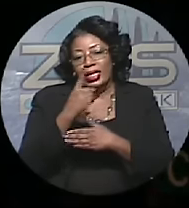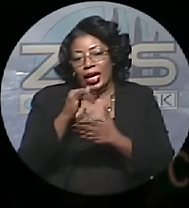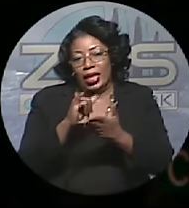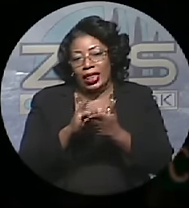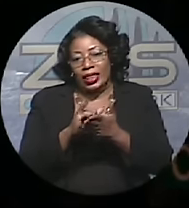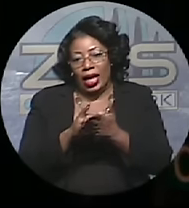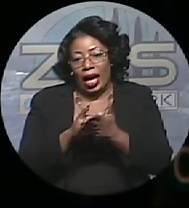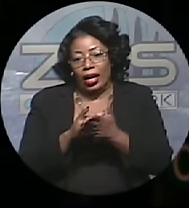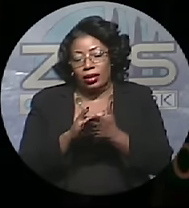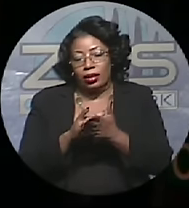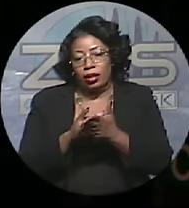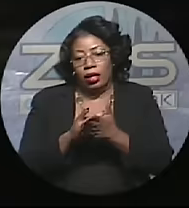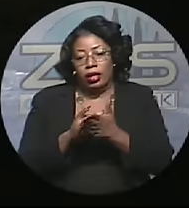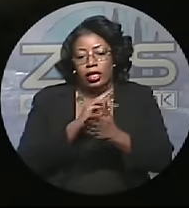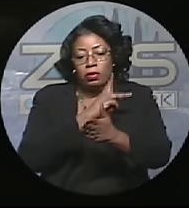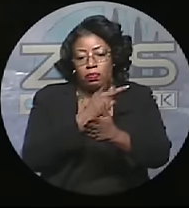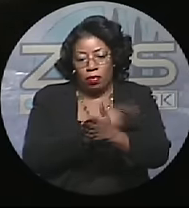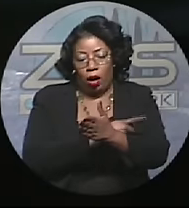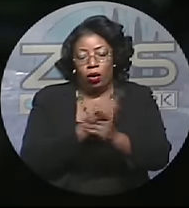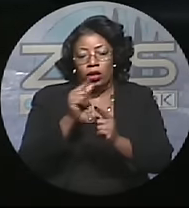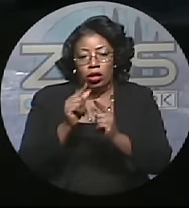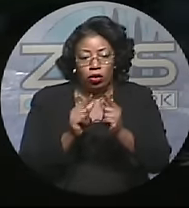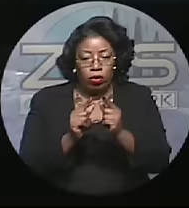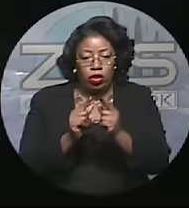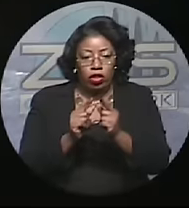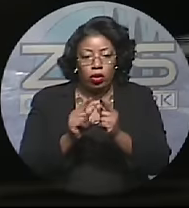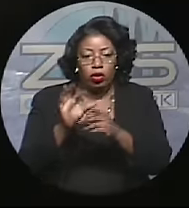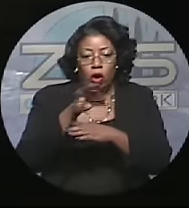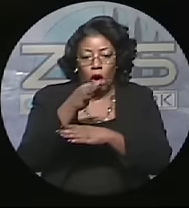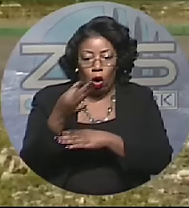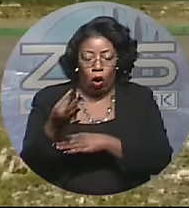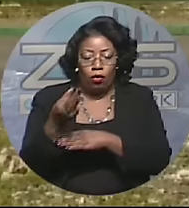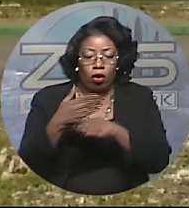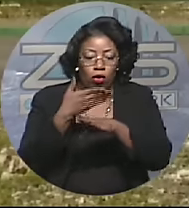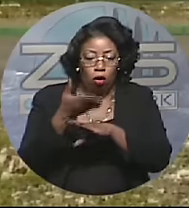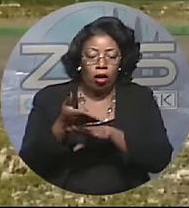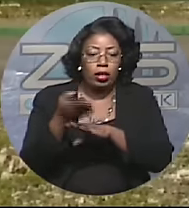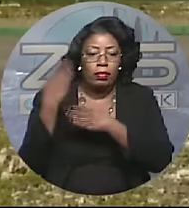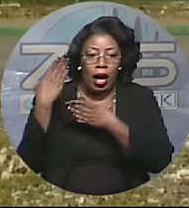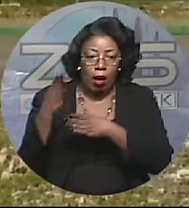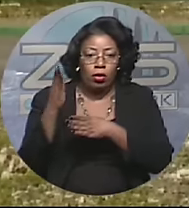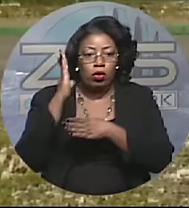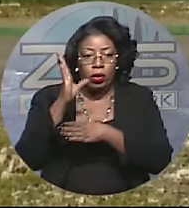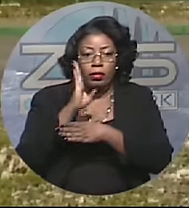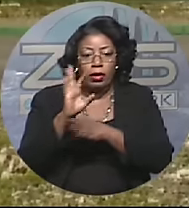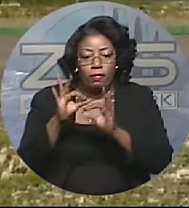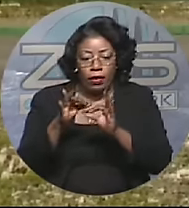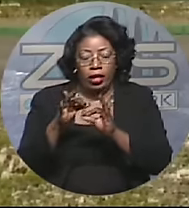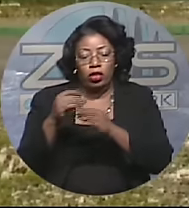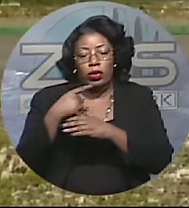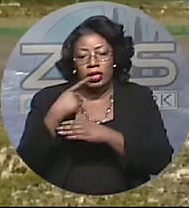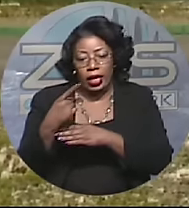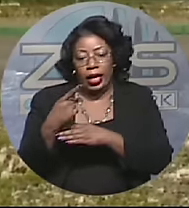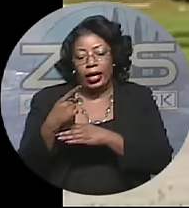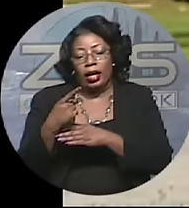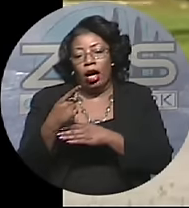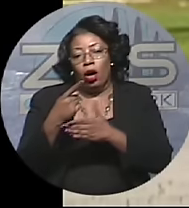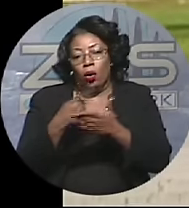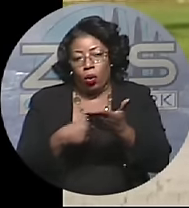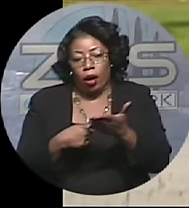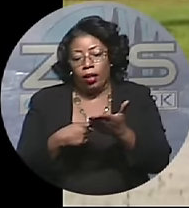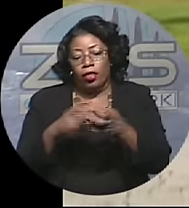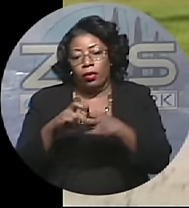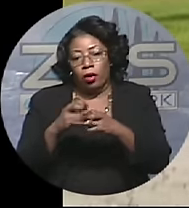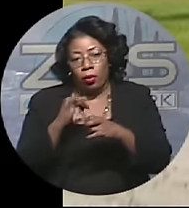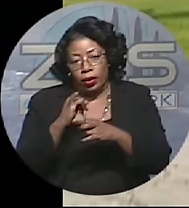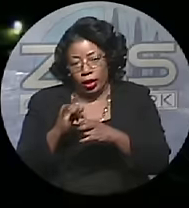problems currently being experienced across the Bahamas will be fixed. She admitted the maintenance problems affecting BPL's Clifton Pier and Blue Hills